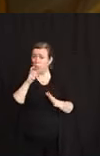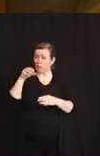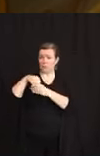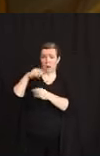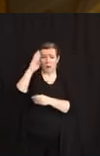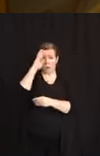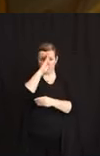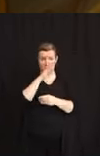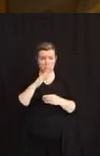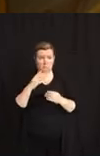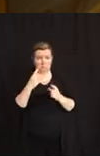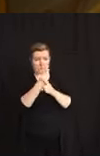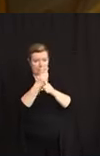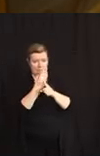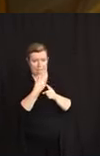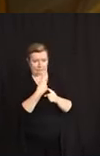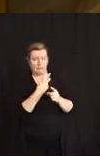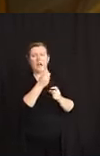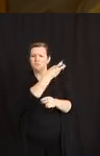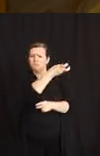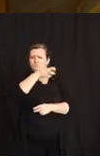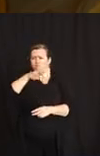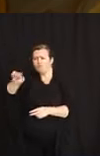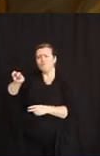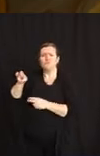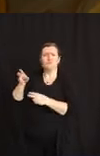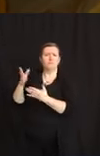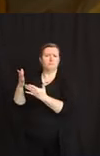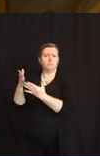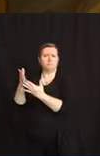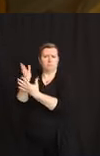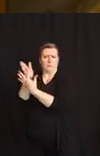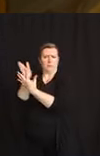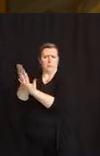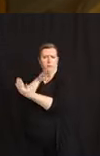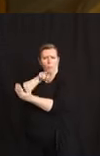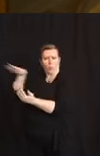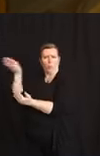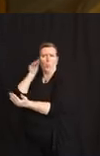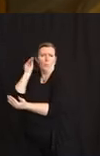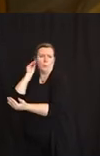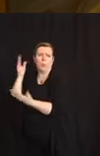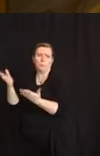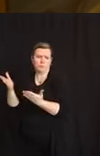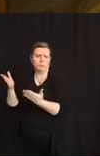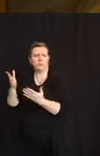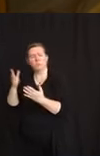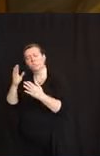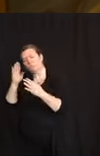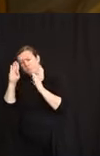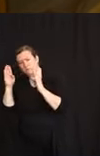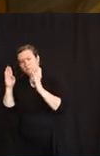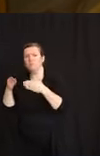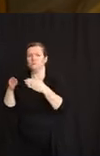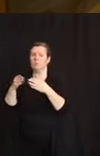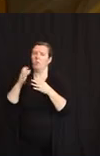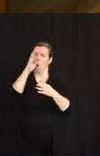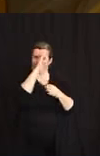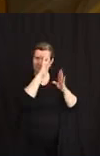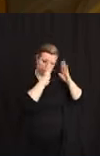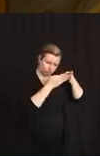the burden on our hospitals. In addition to the 3 medical stations, the department is also working closely with the